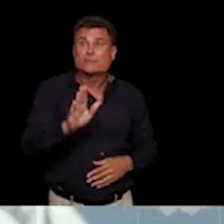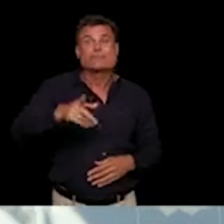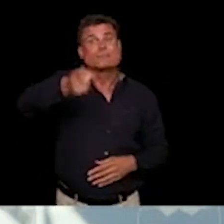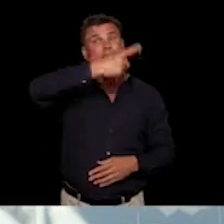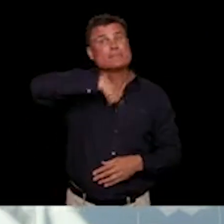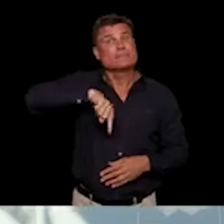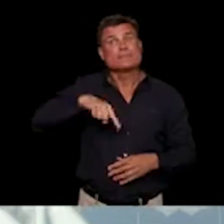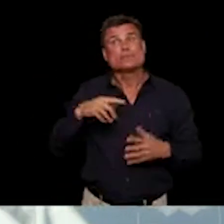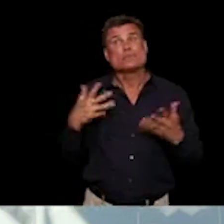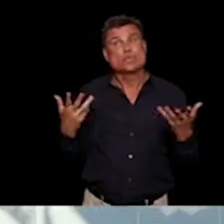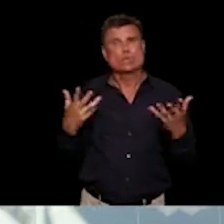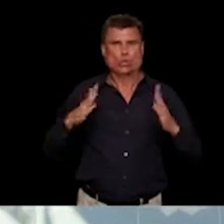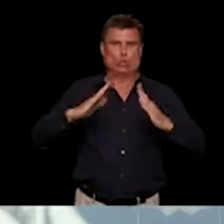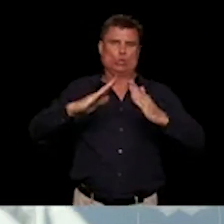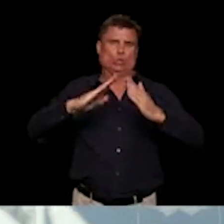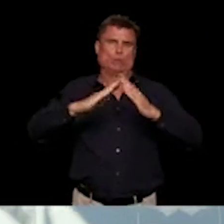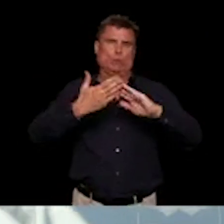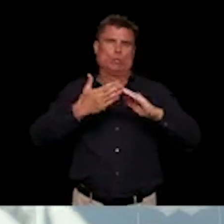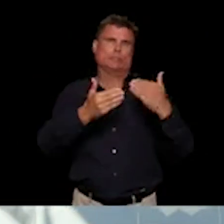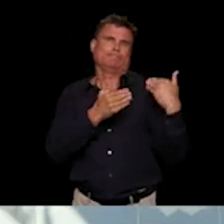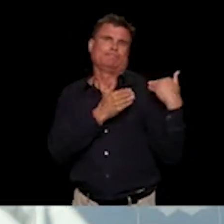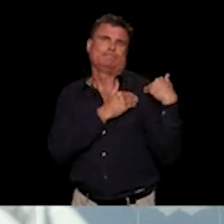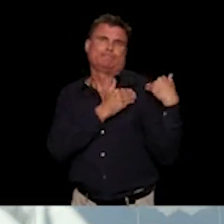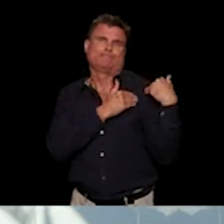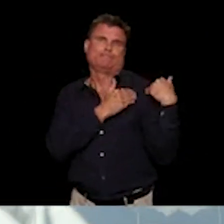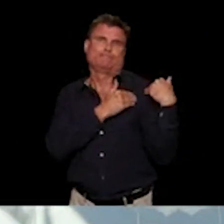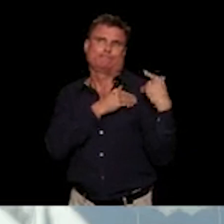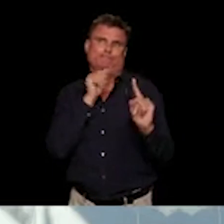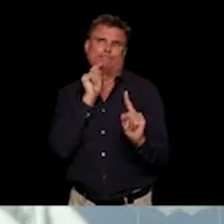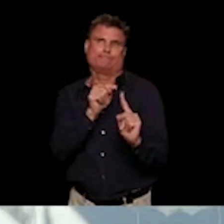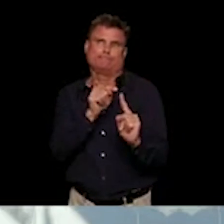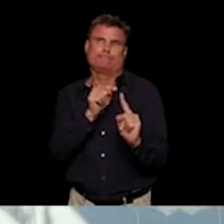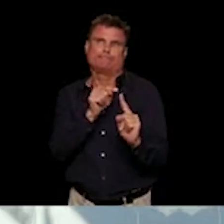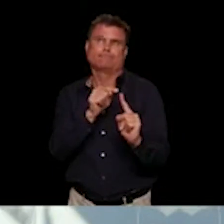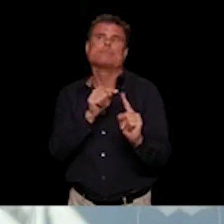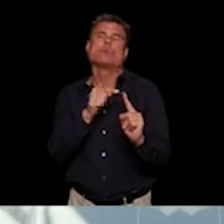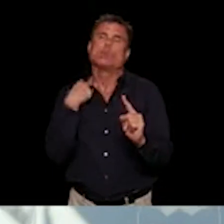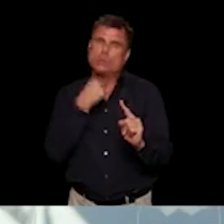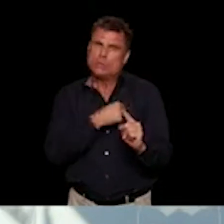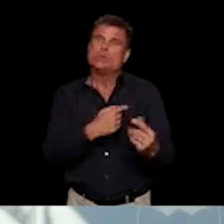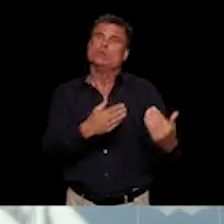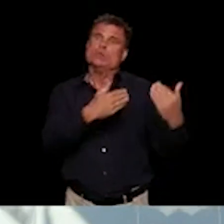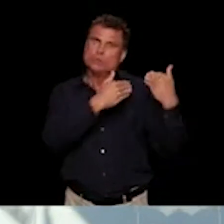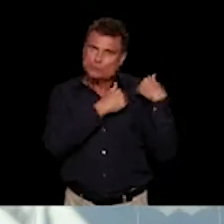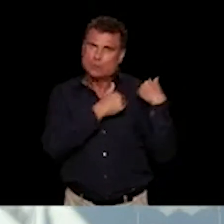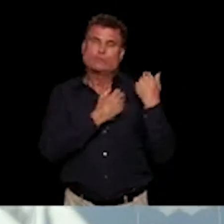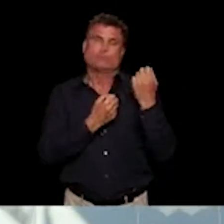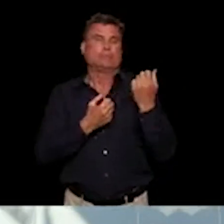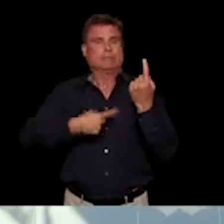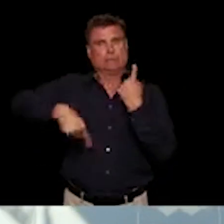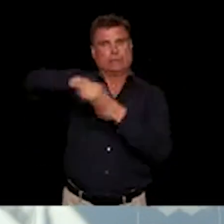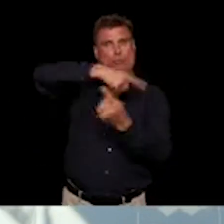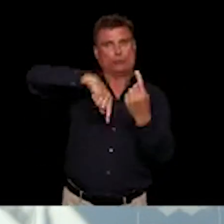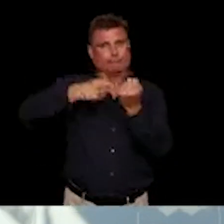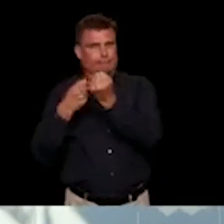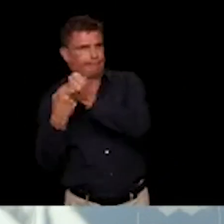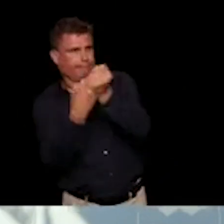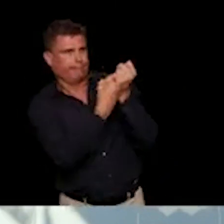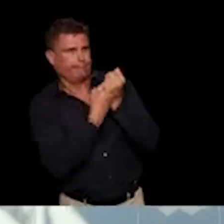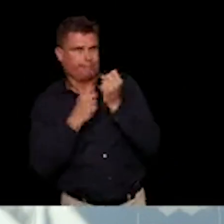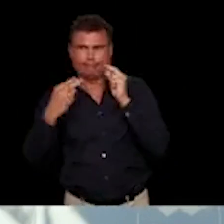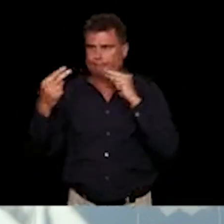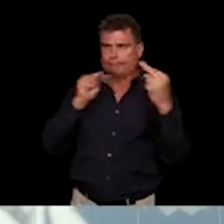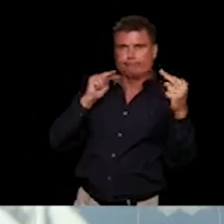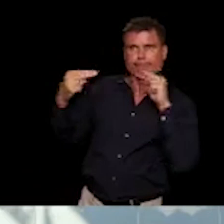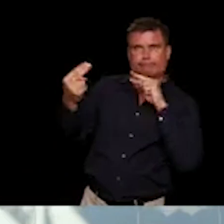our obligations to one another. We have seen, and because public health reviews all the cases,